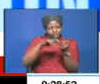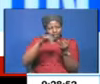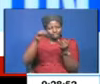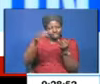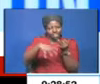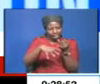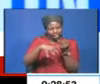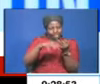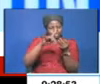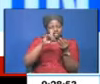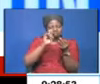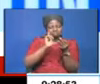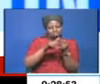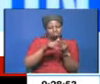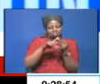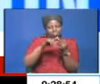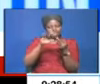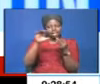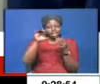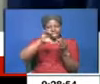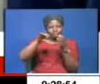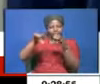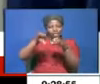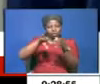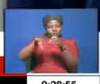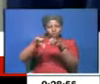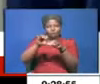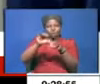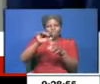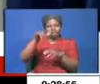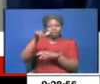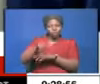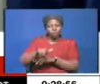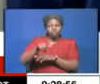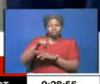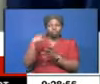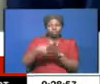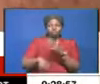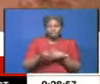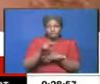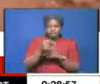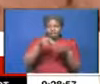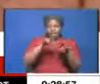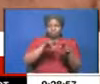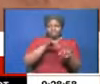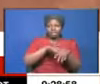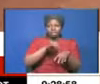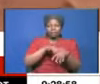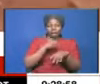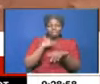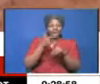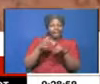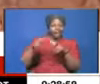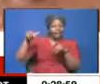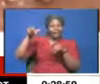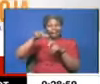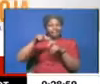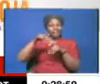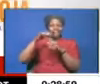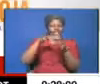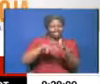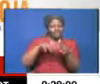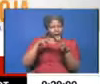fertilizers and chemicals at subsidized price. This comes against a backdrop of skyrocketing farm input